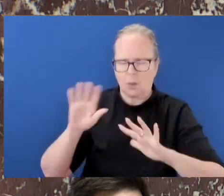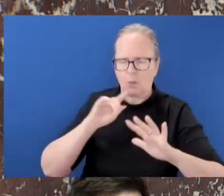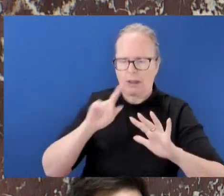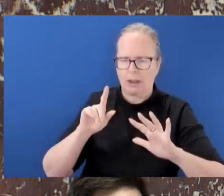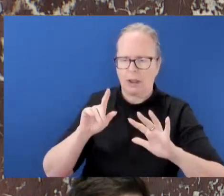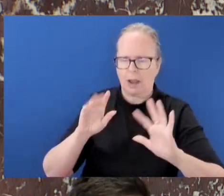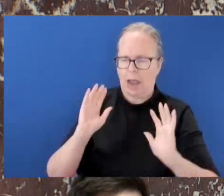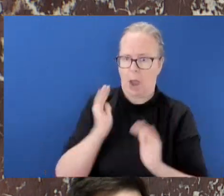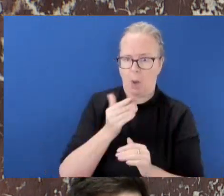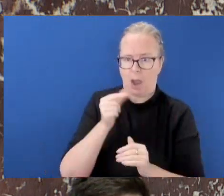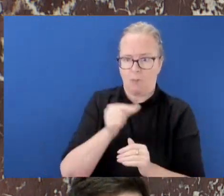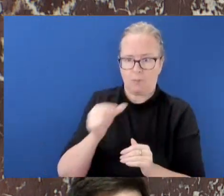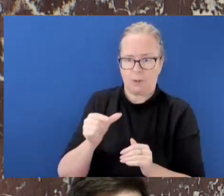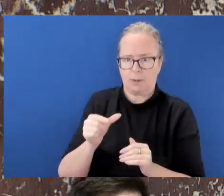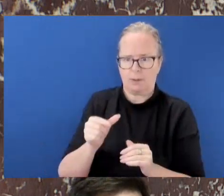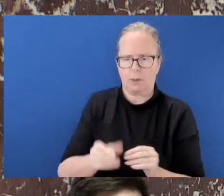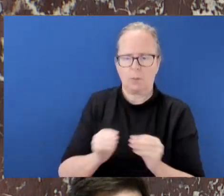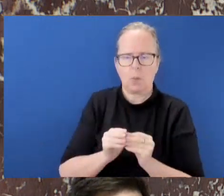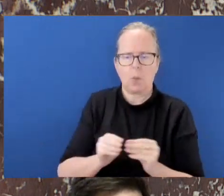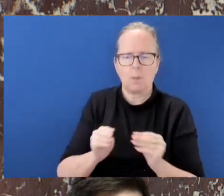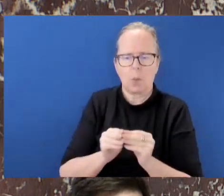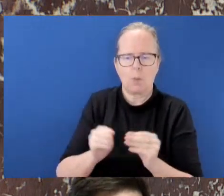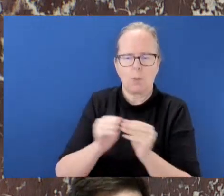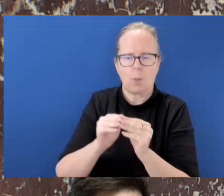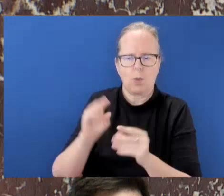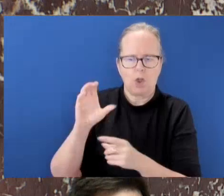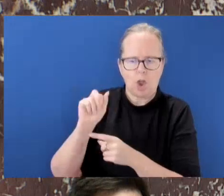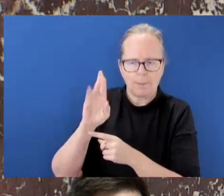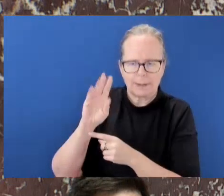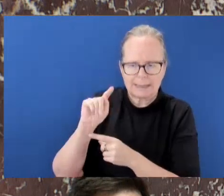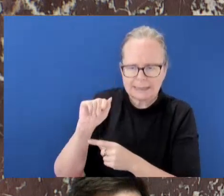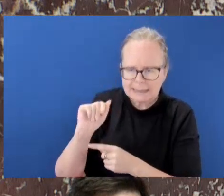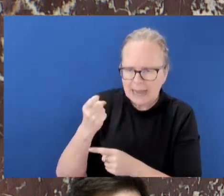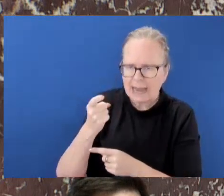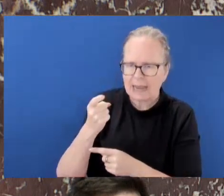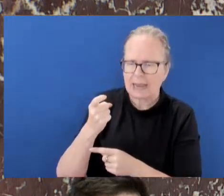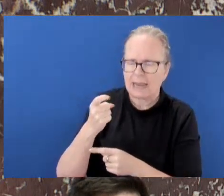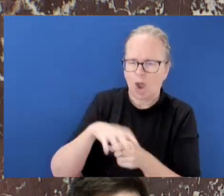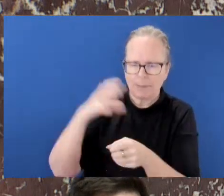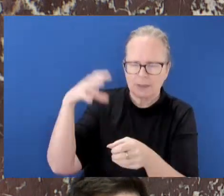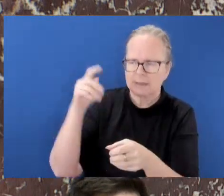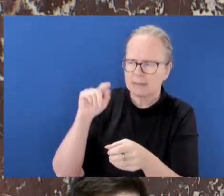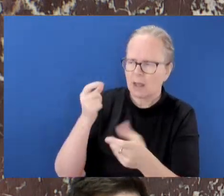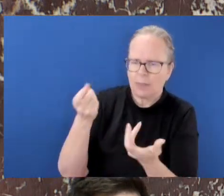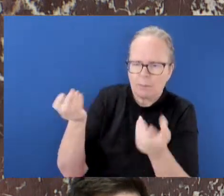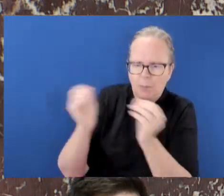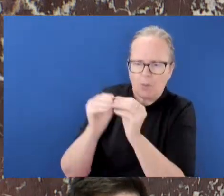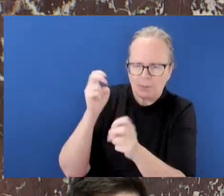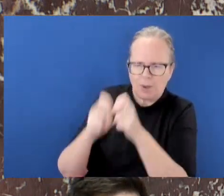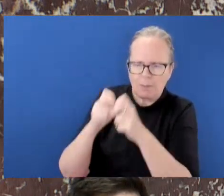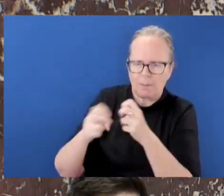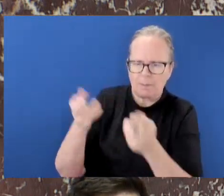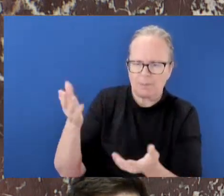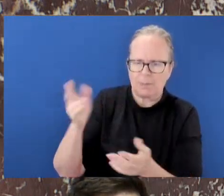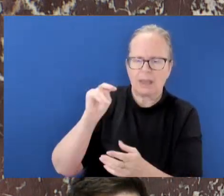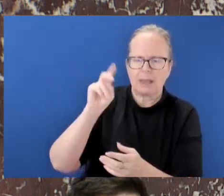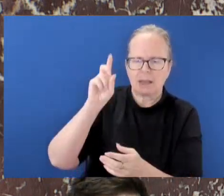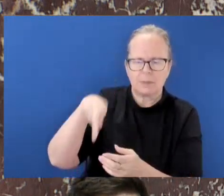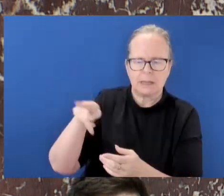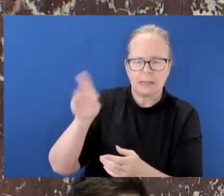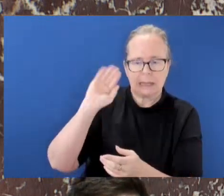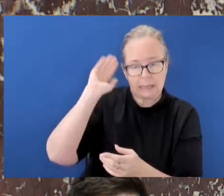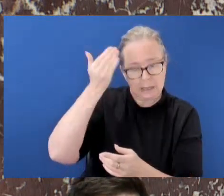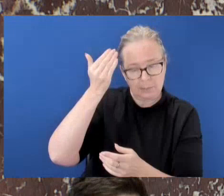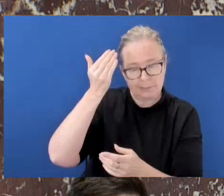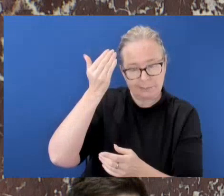is the problem. It's the utter mismanagement, Mr. Speaker, of this NDP government that is responsible for record deficits and a